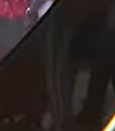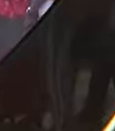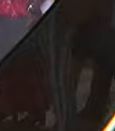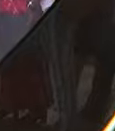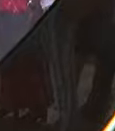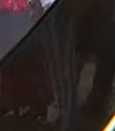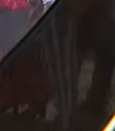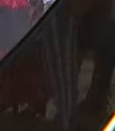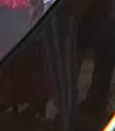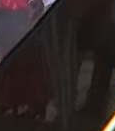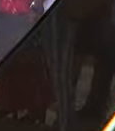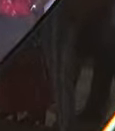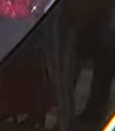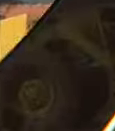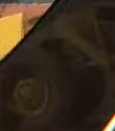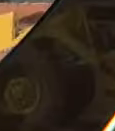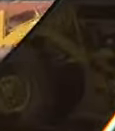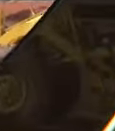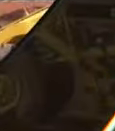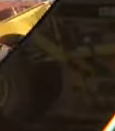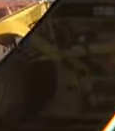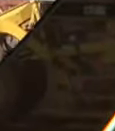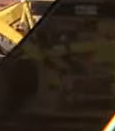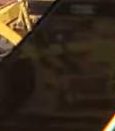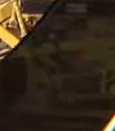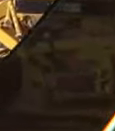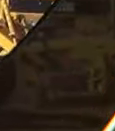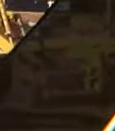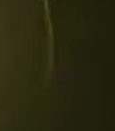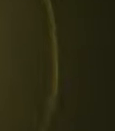Yours is all weather caught to benefit all.